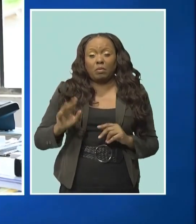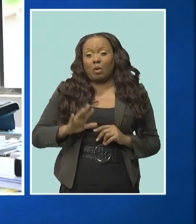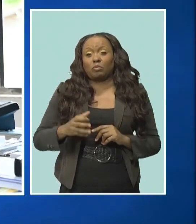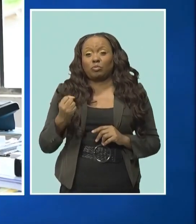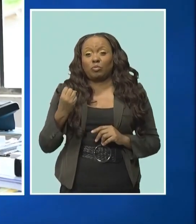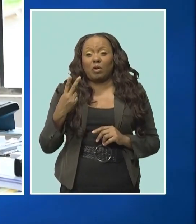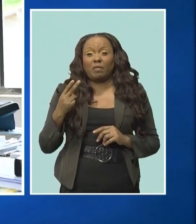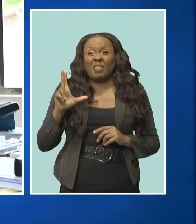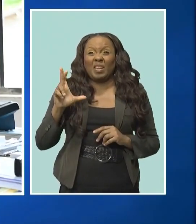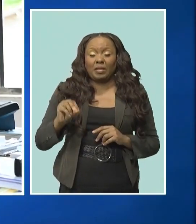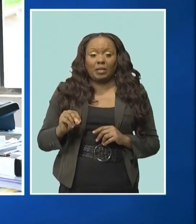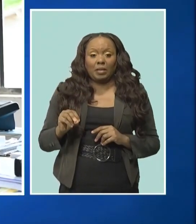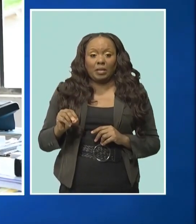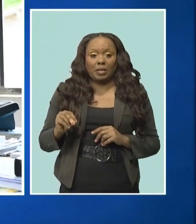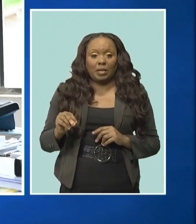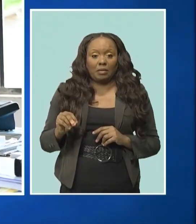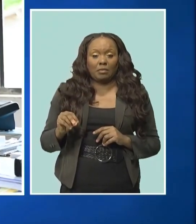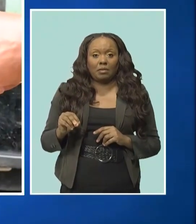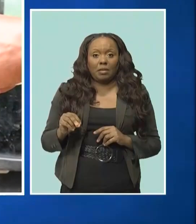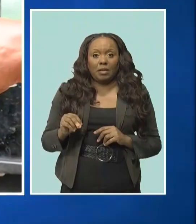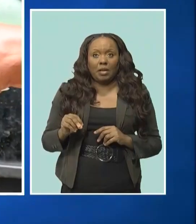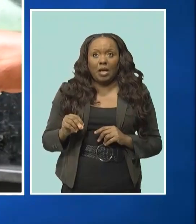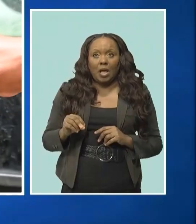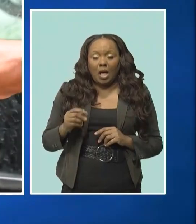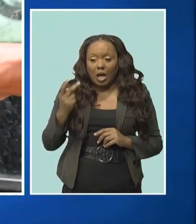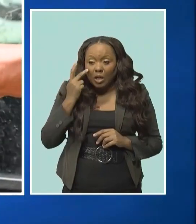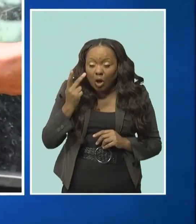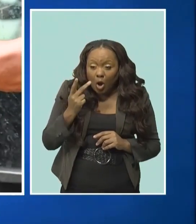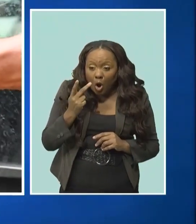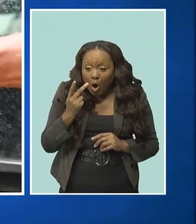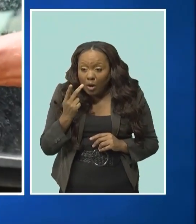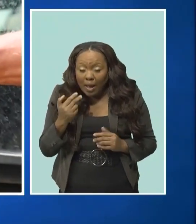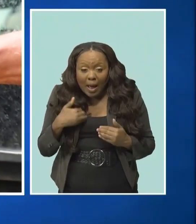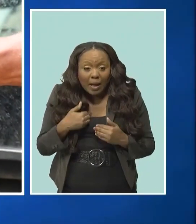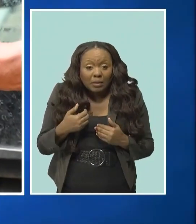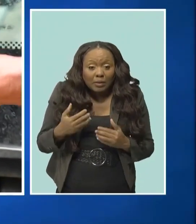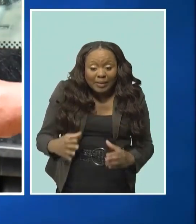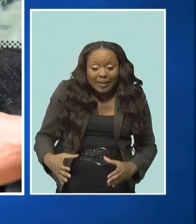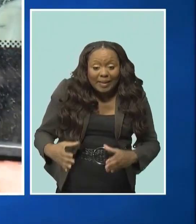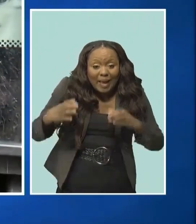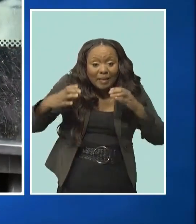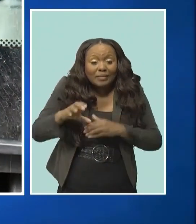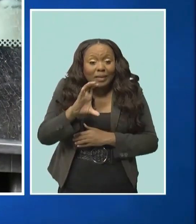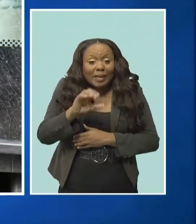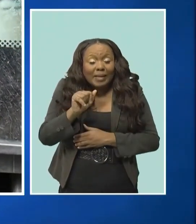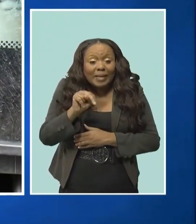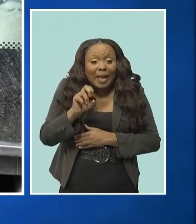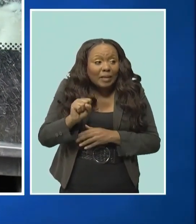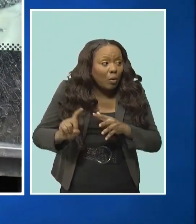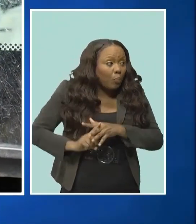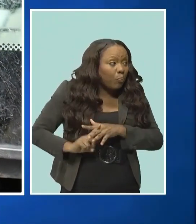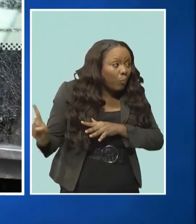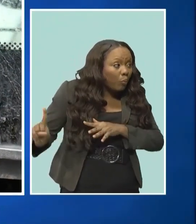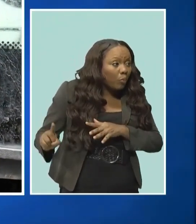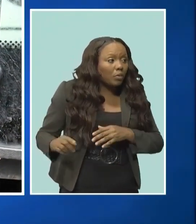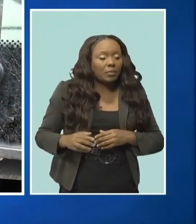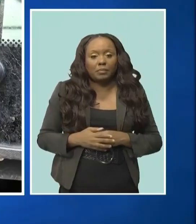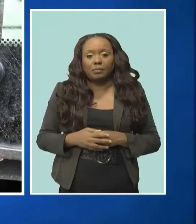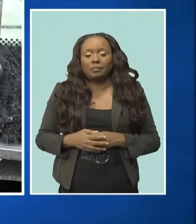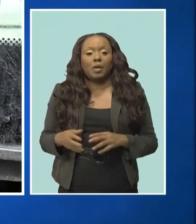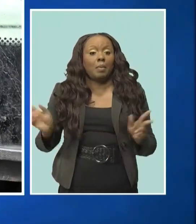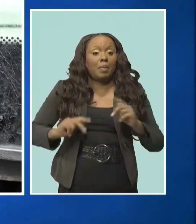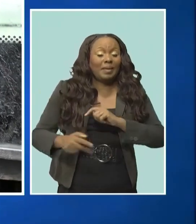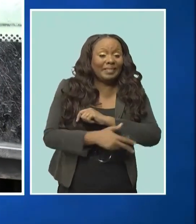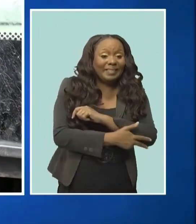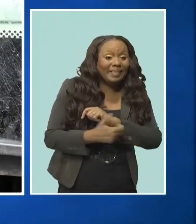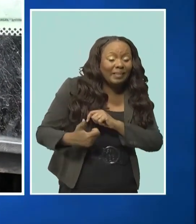night running away with cans, and they got away. He adds not only are cases of diesel theft